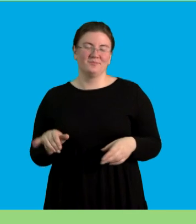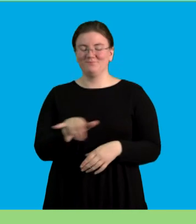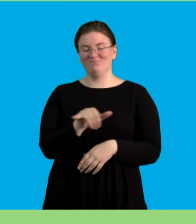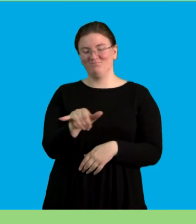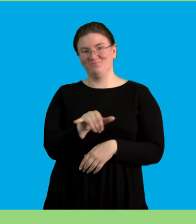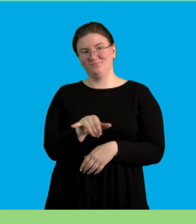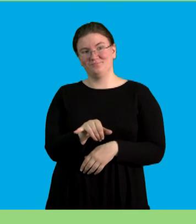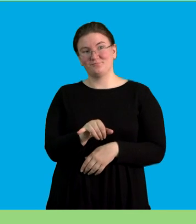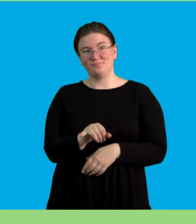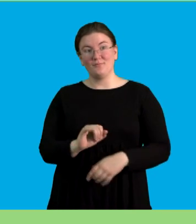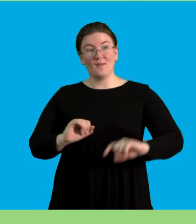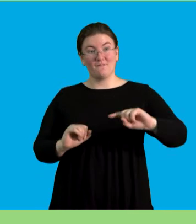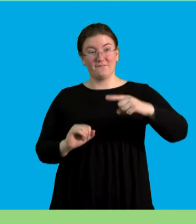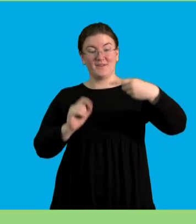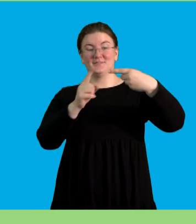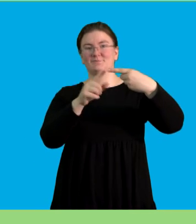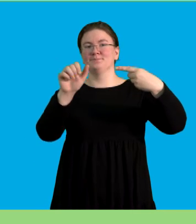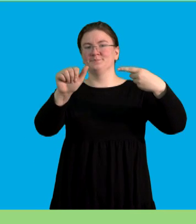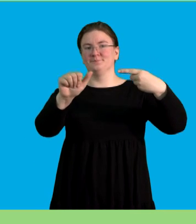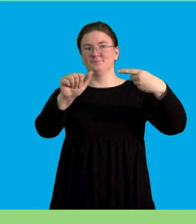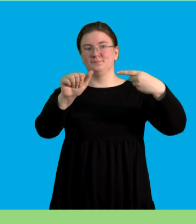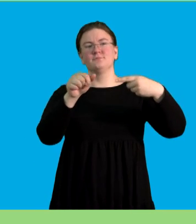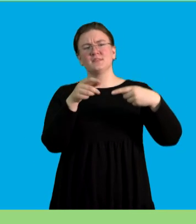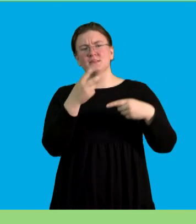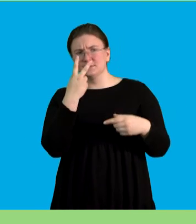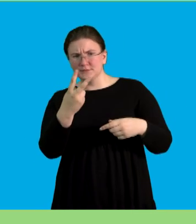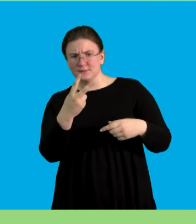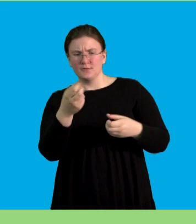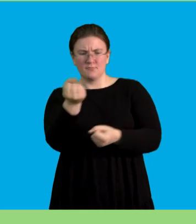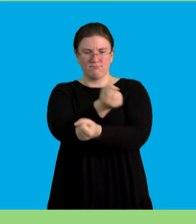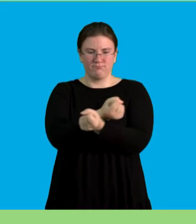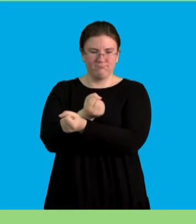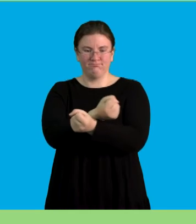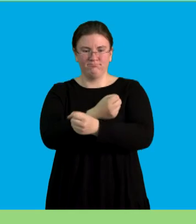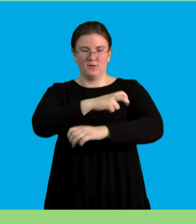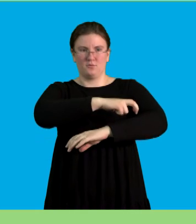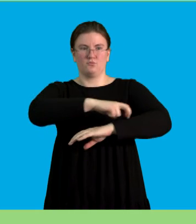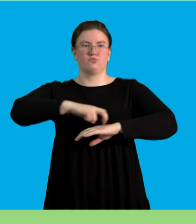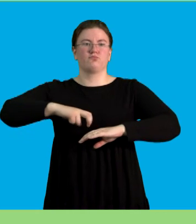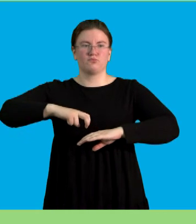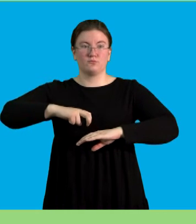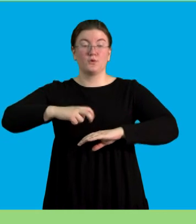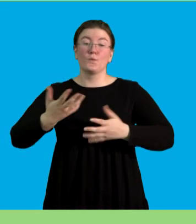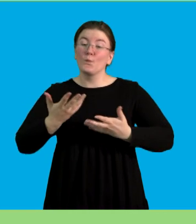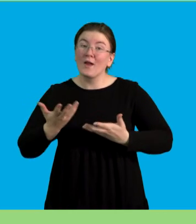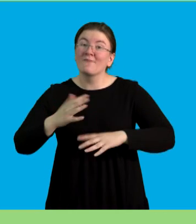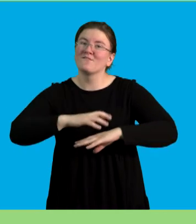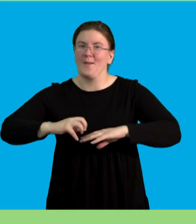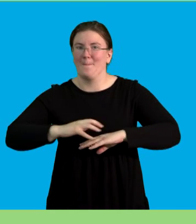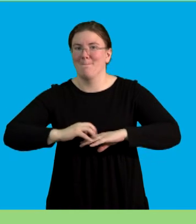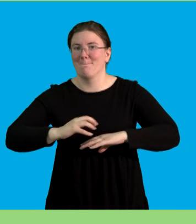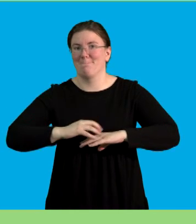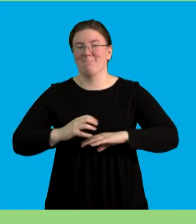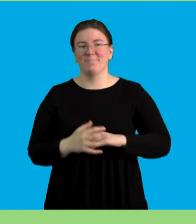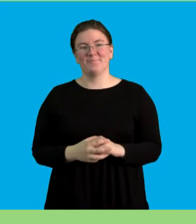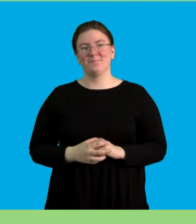natural factors. So the first diagram there is A, and you have a tractor on a farm.